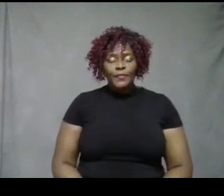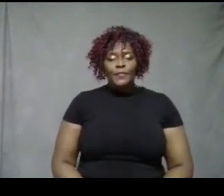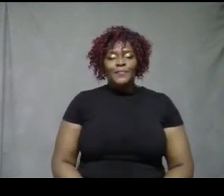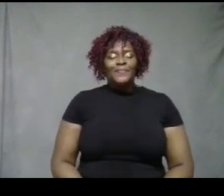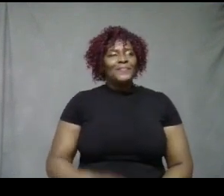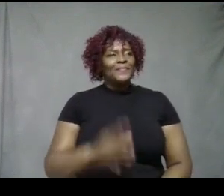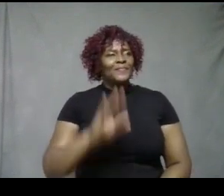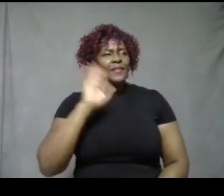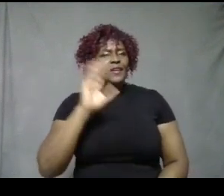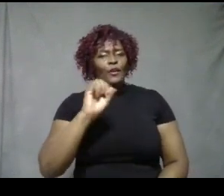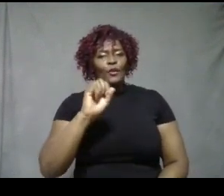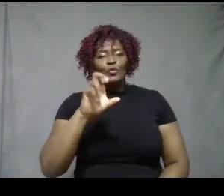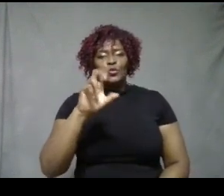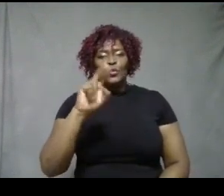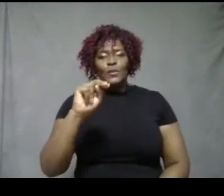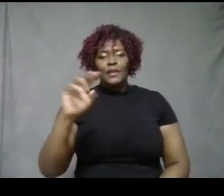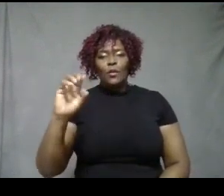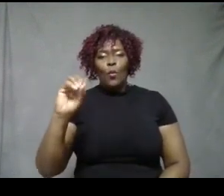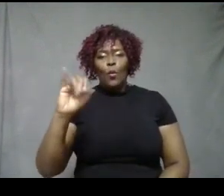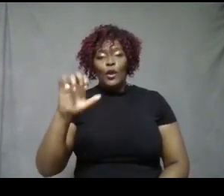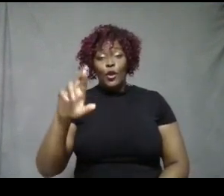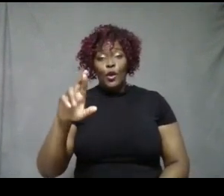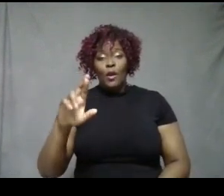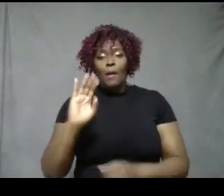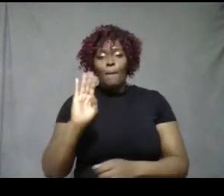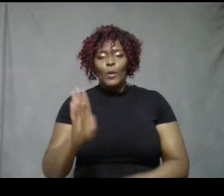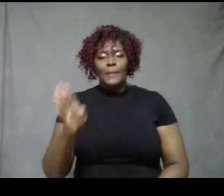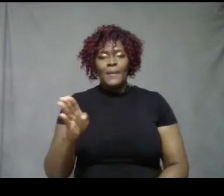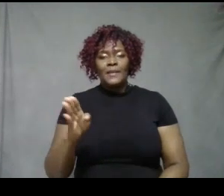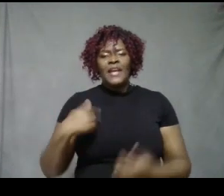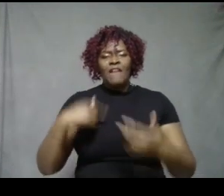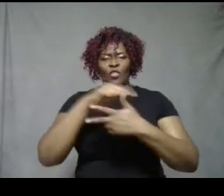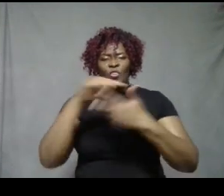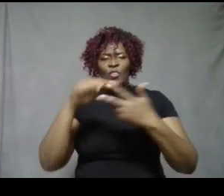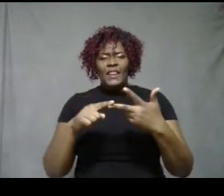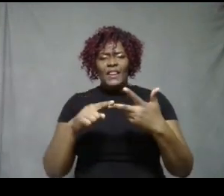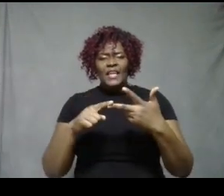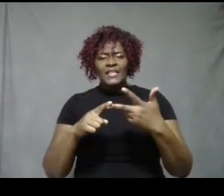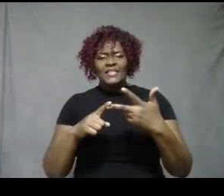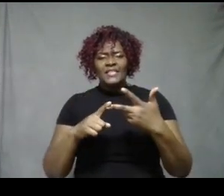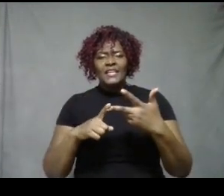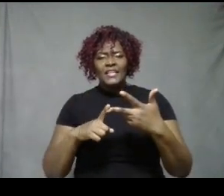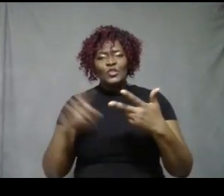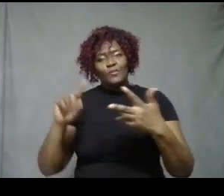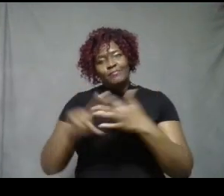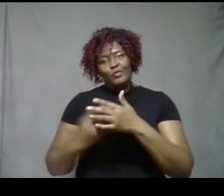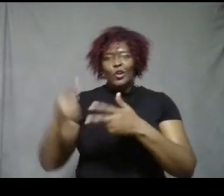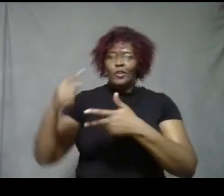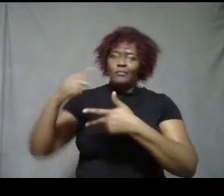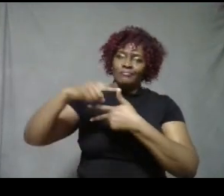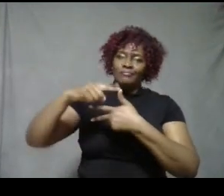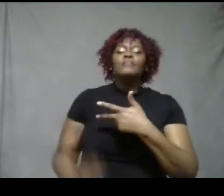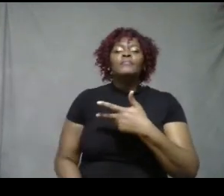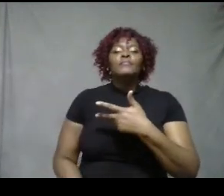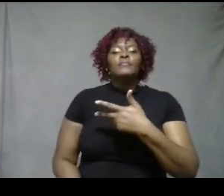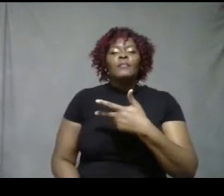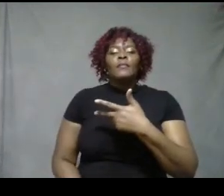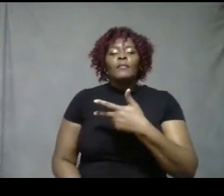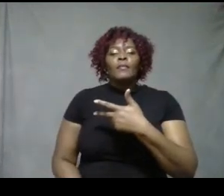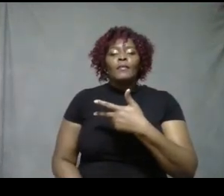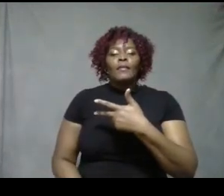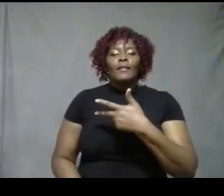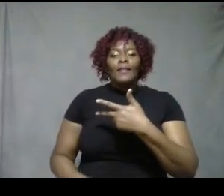Hi, Susan Oyer, Boynton Beach. So I have three things to talk about now. So, and I was starting out with only one. So first up, I'll start